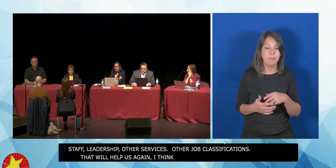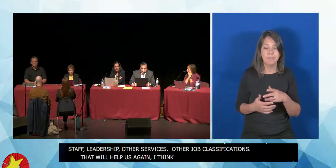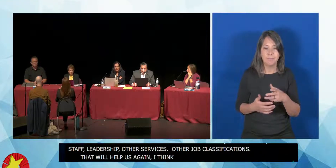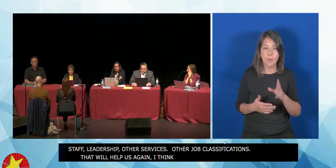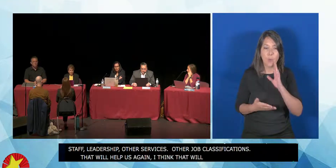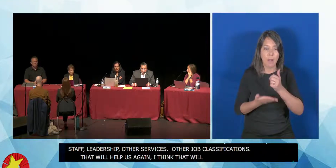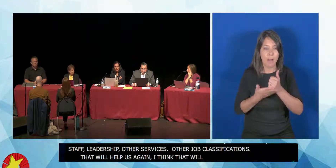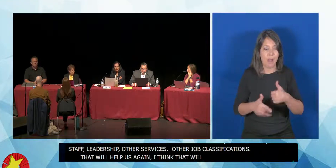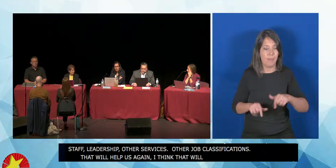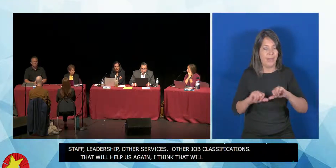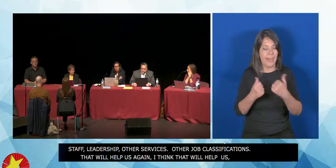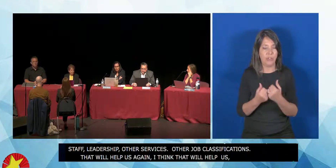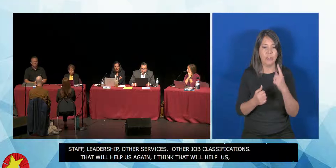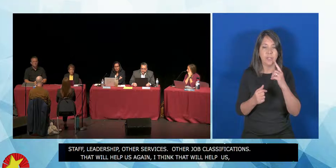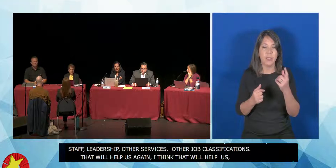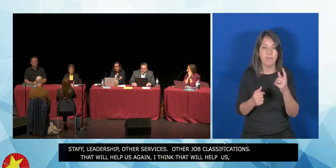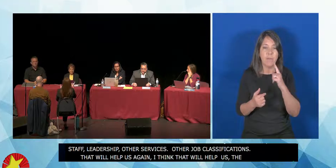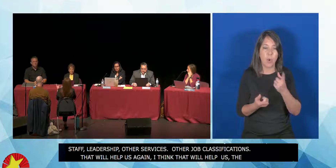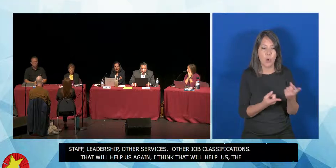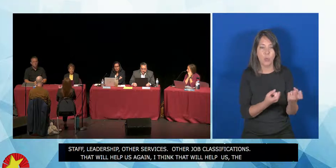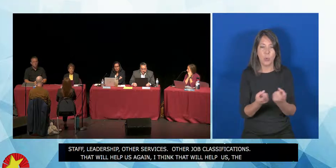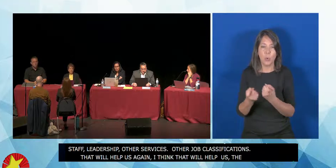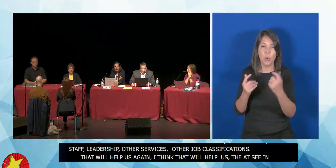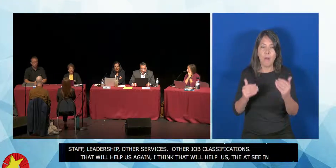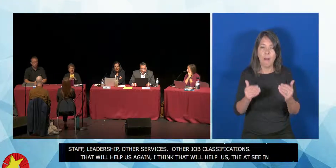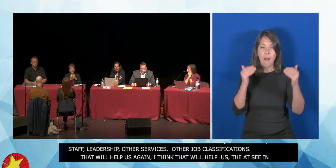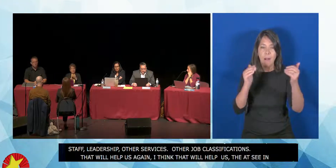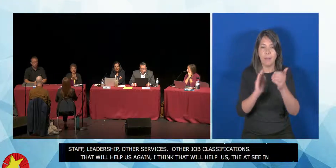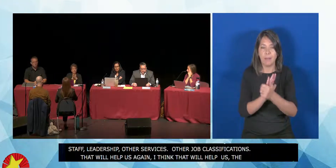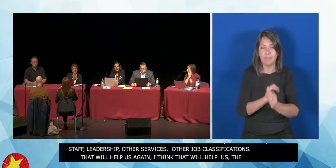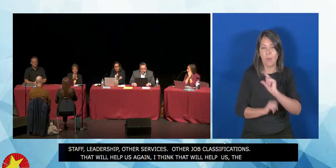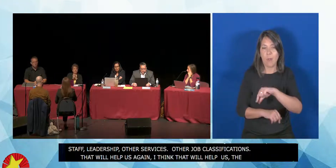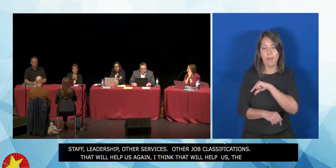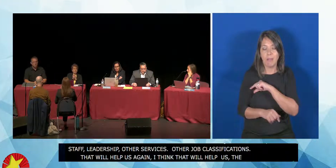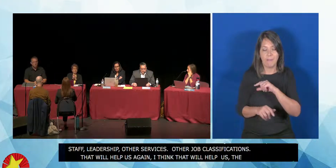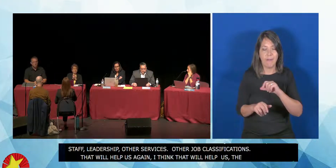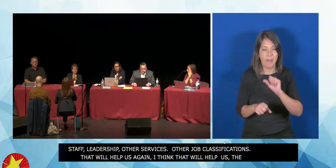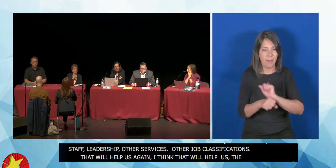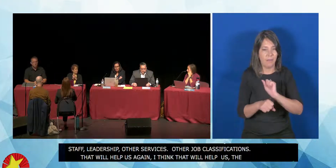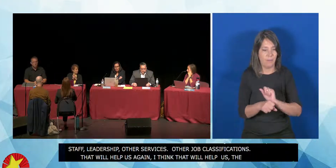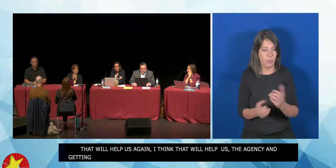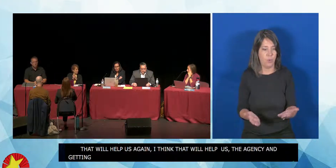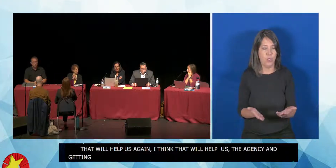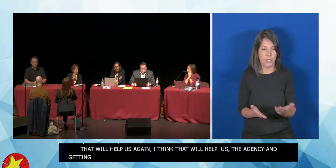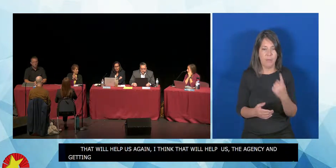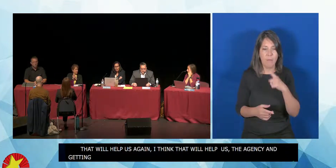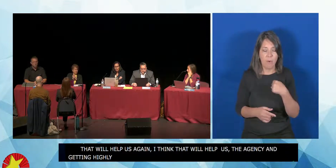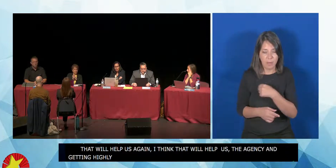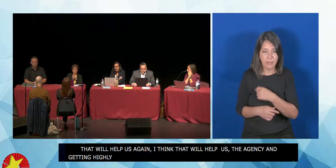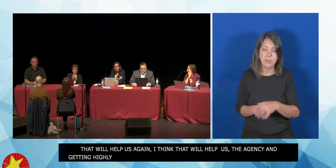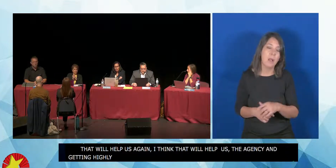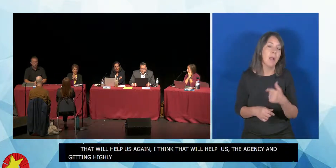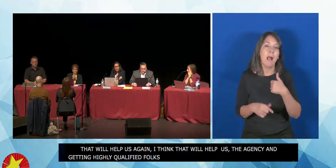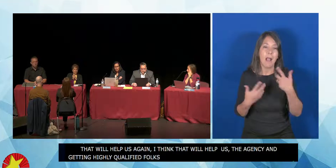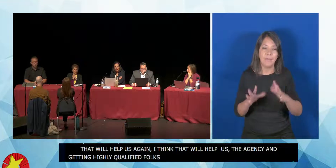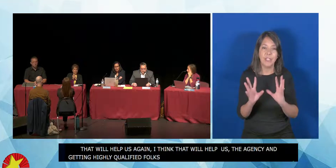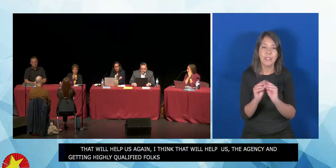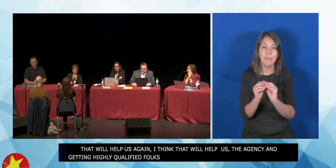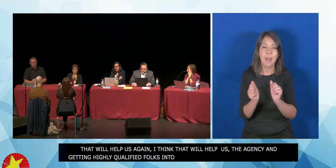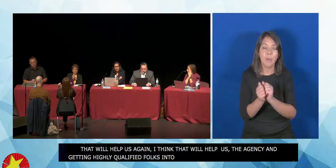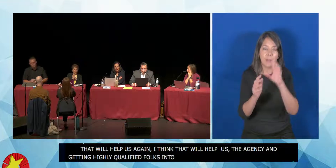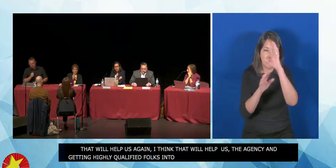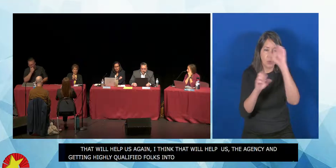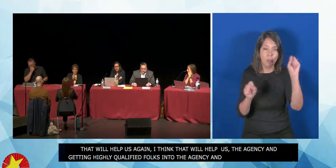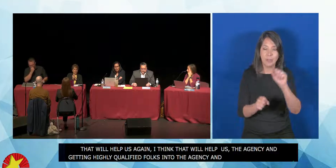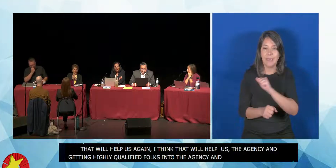in getting highly qualified folks into the agency. When I met with Superintendent Reichman to go over the